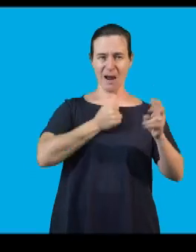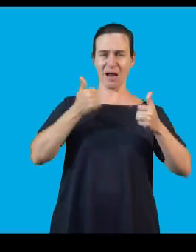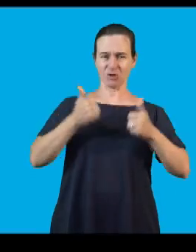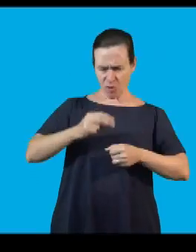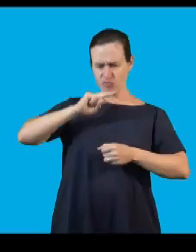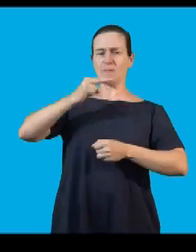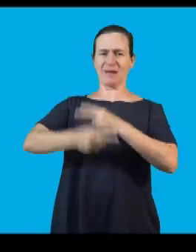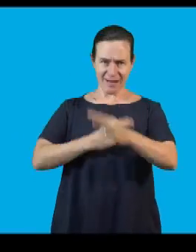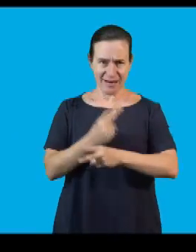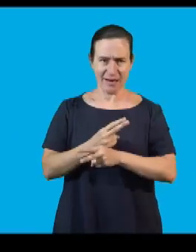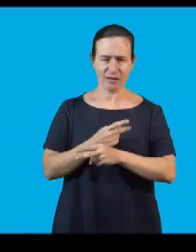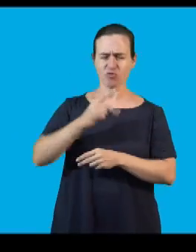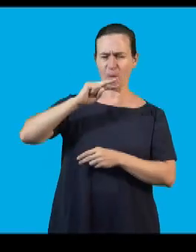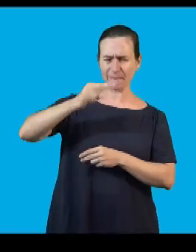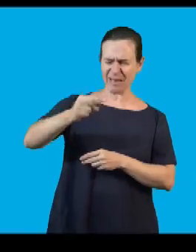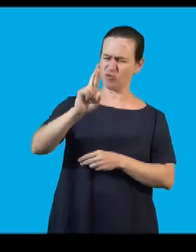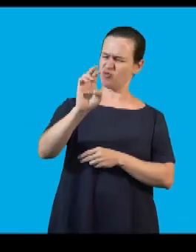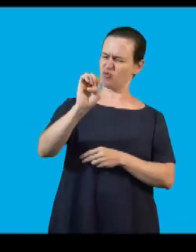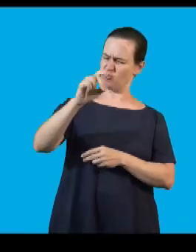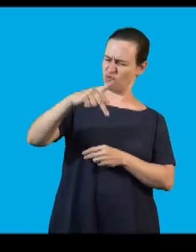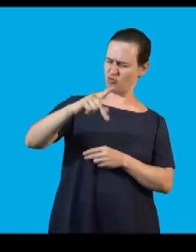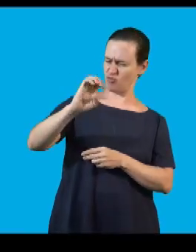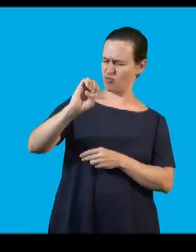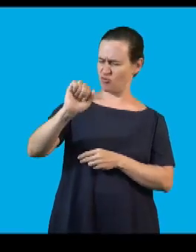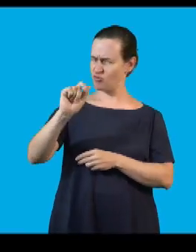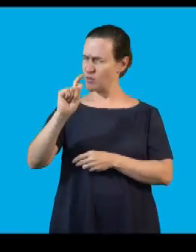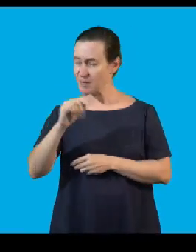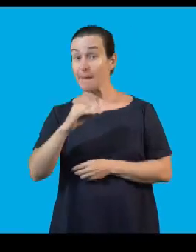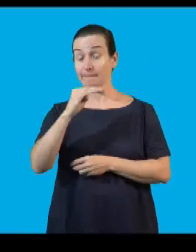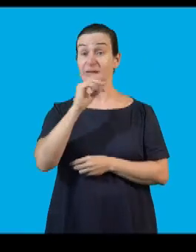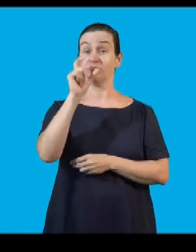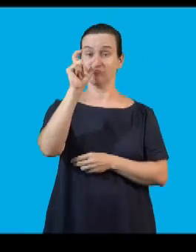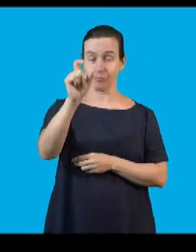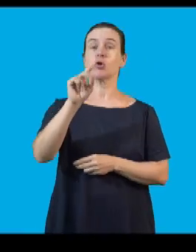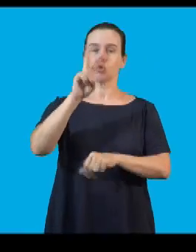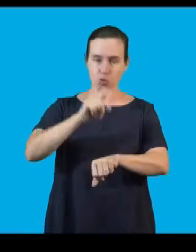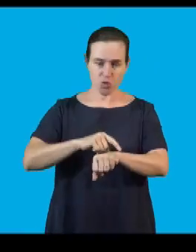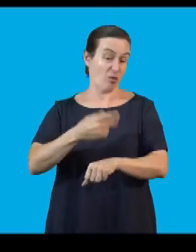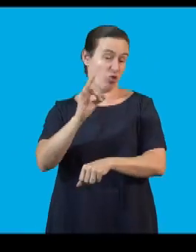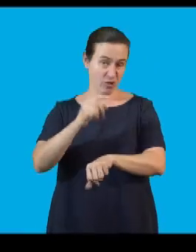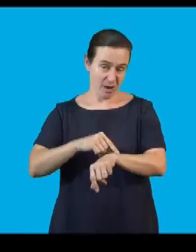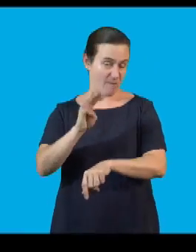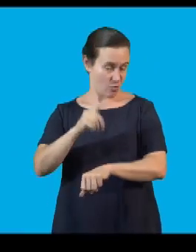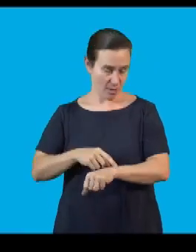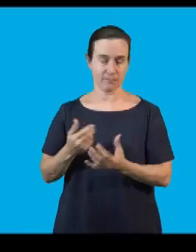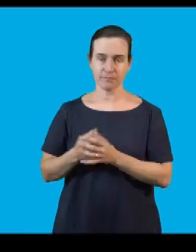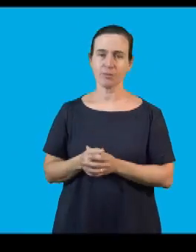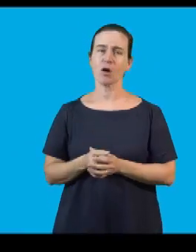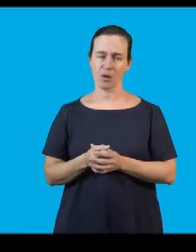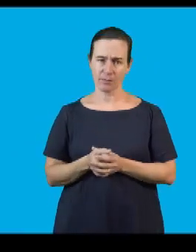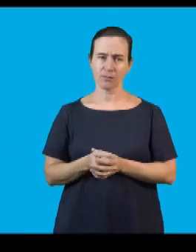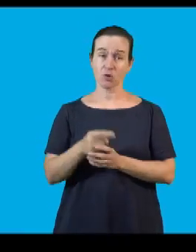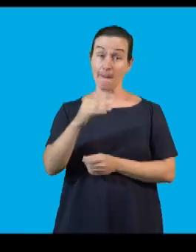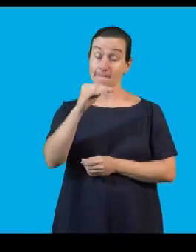chair repeated? Now, repeated means it's used twice or more than twice, all right? So if we're locating